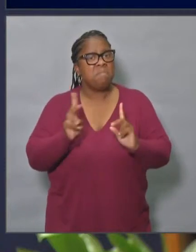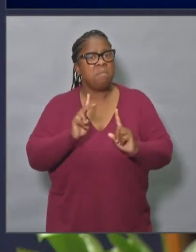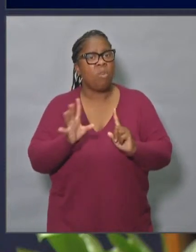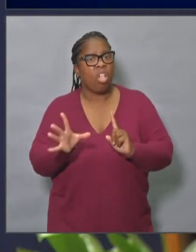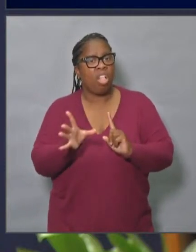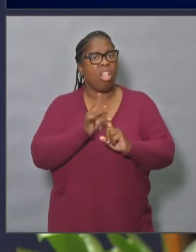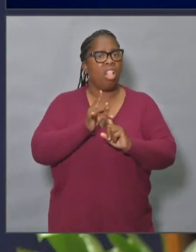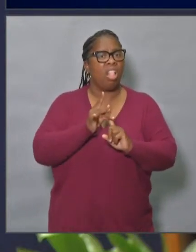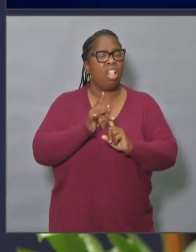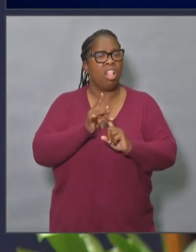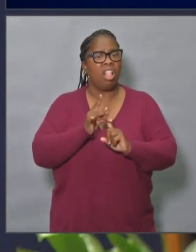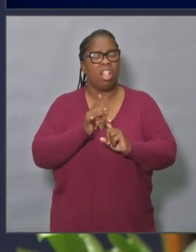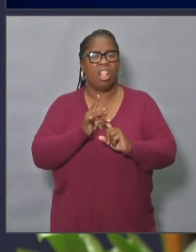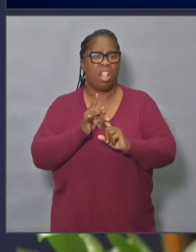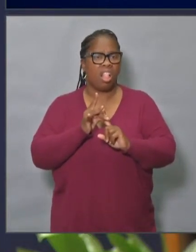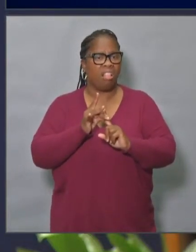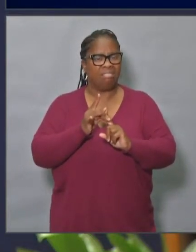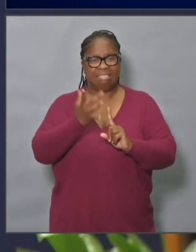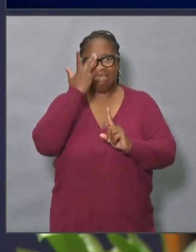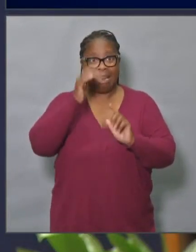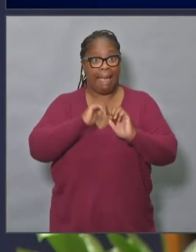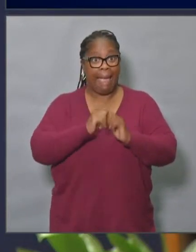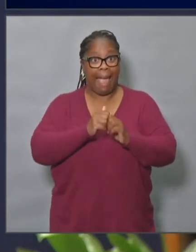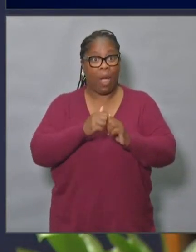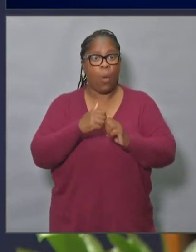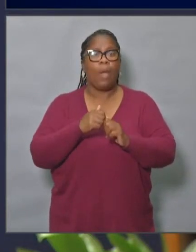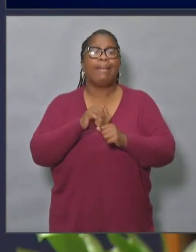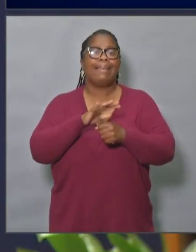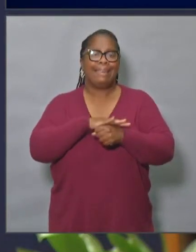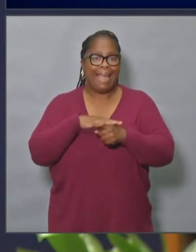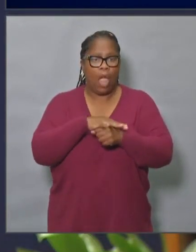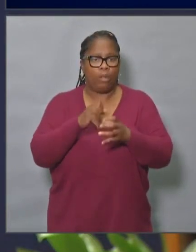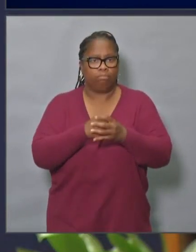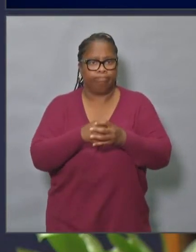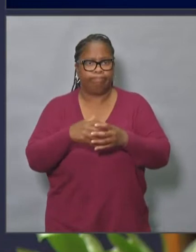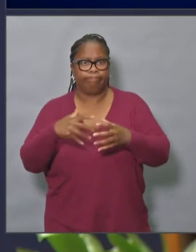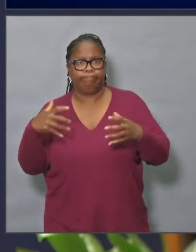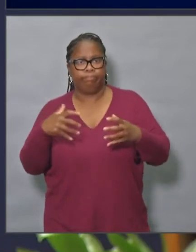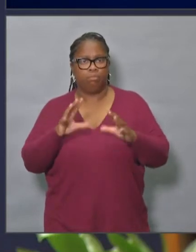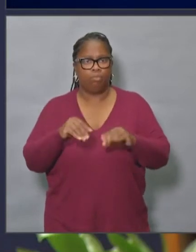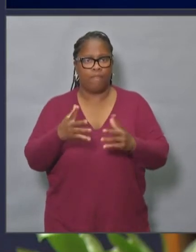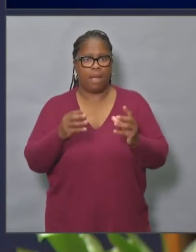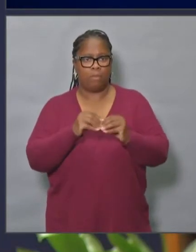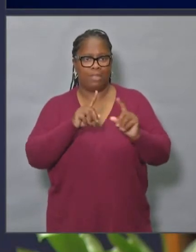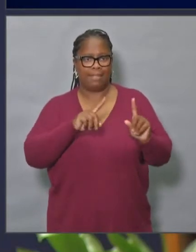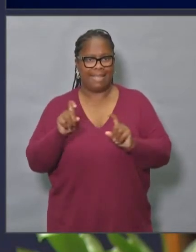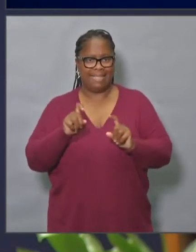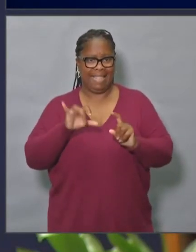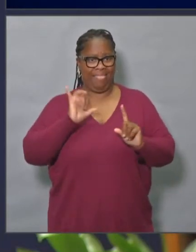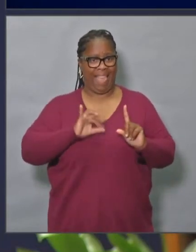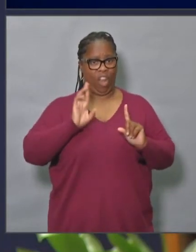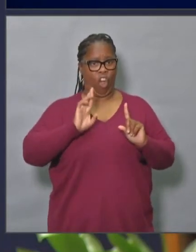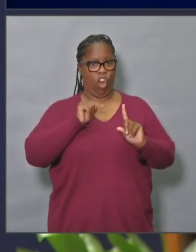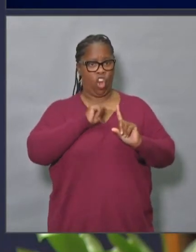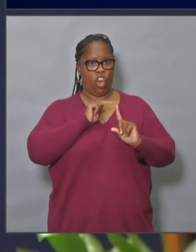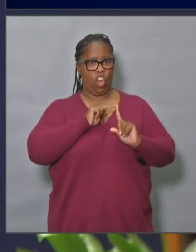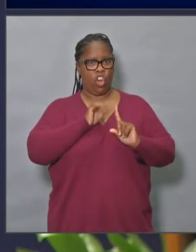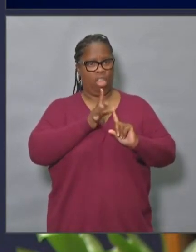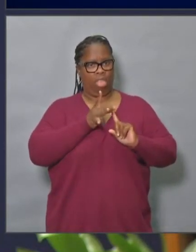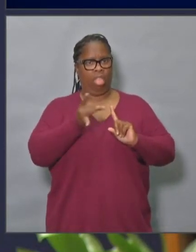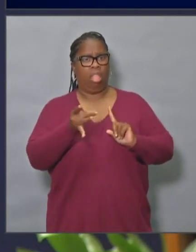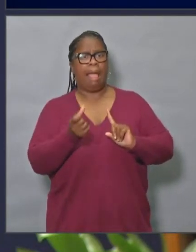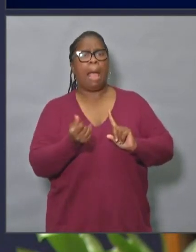the county's expansion of testing capacity. To understand the actual R, that effective transmission rate in the